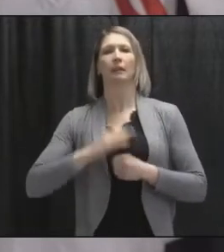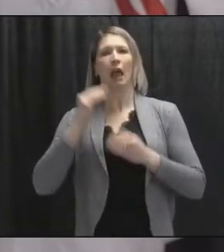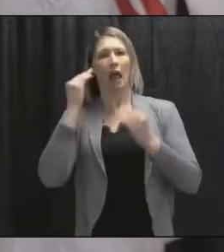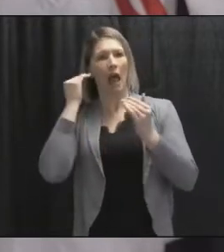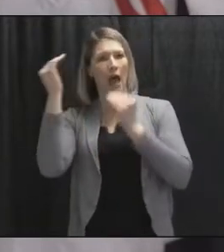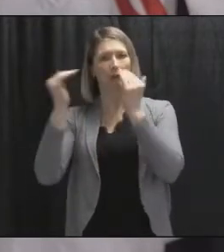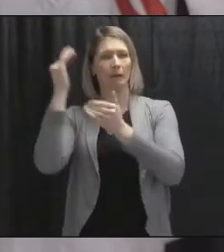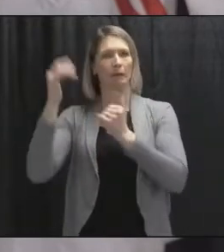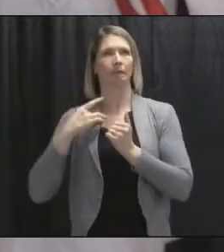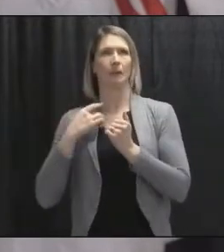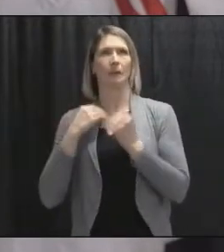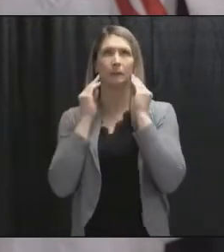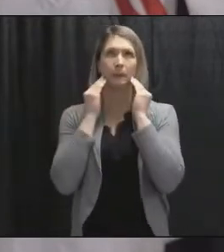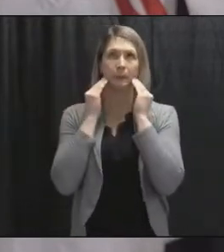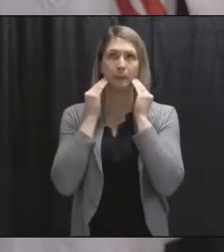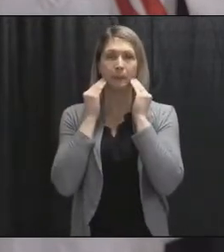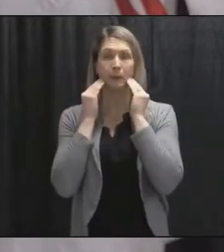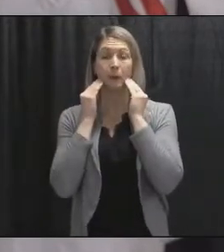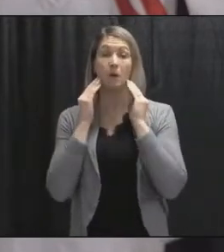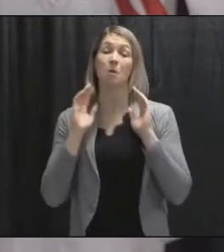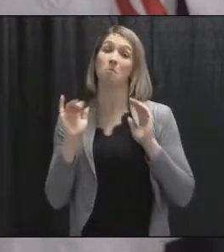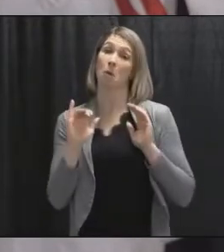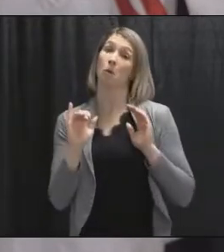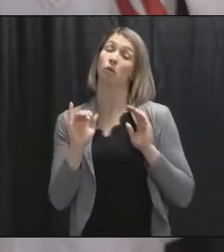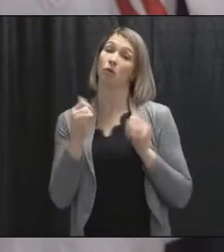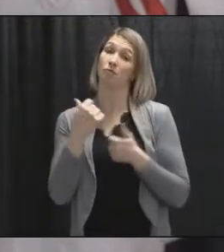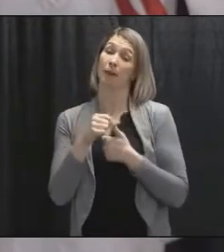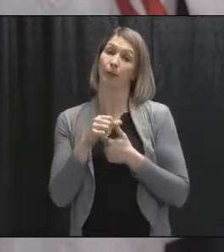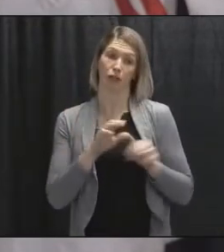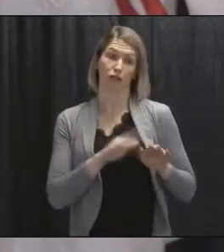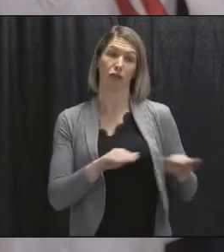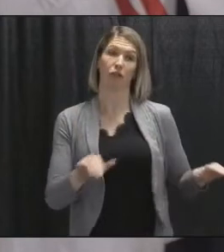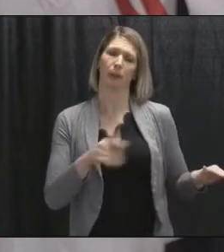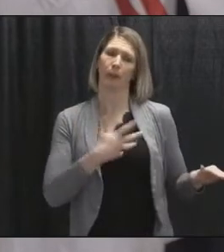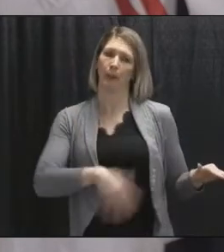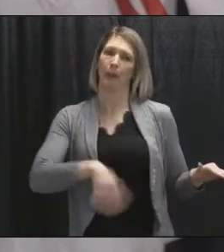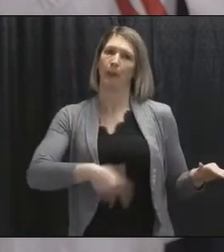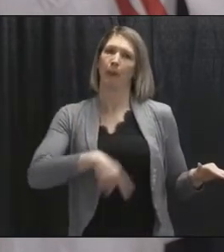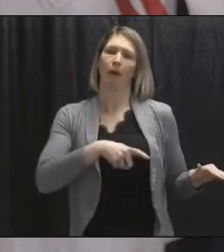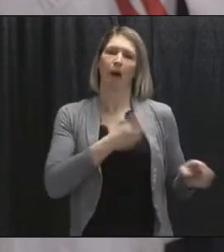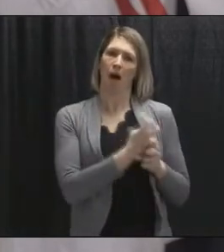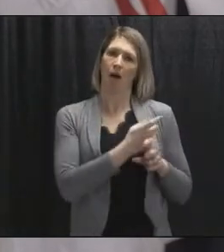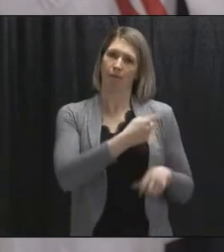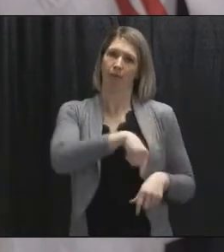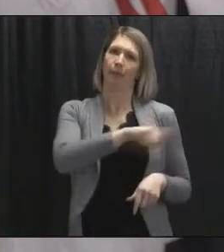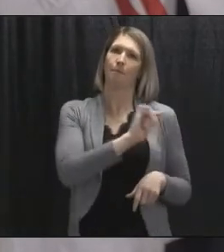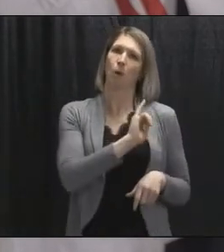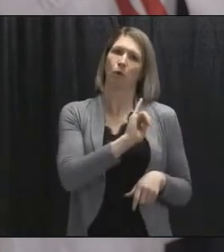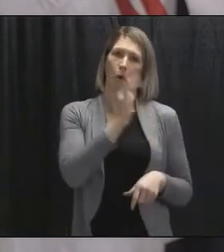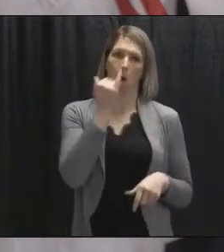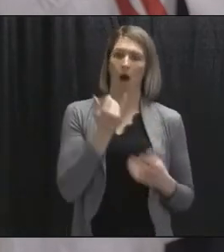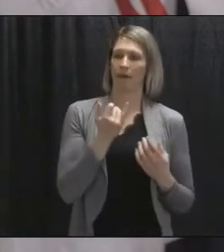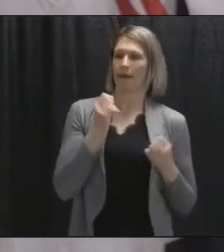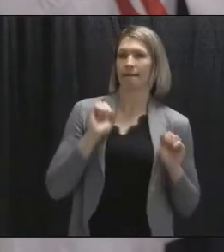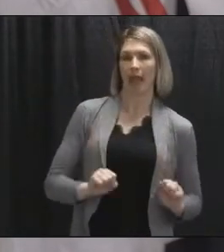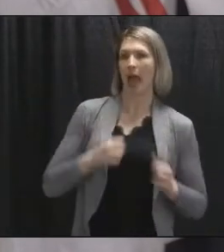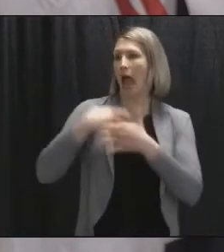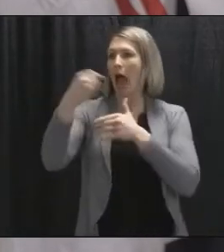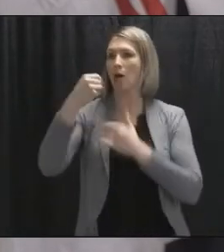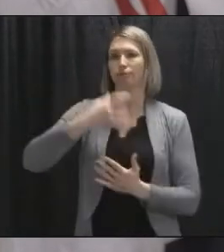it may be even more anxiety-provoking for our children, who are well accustomed to a daily routine, extracurricular activities, and the freedom to spend time